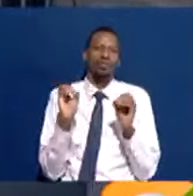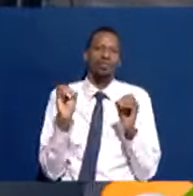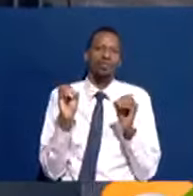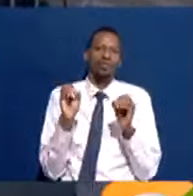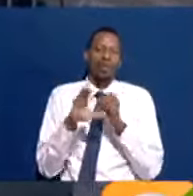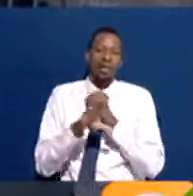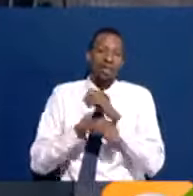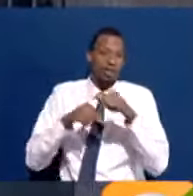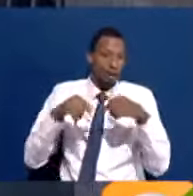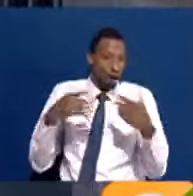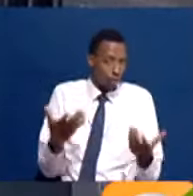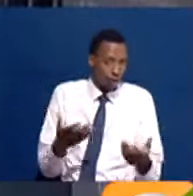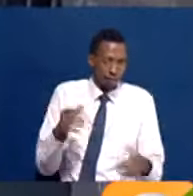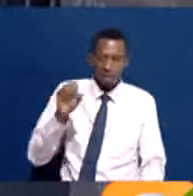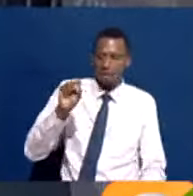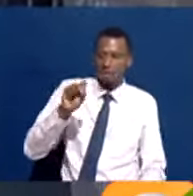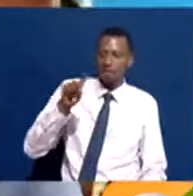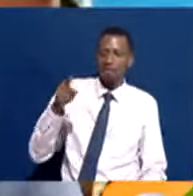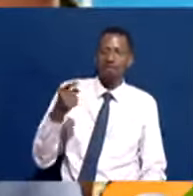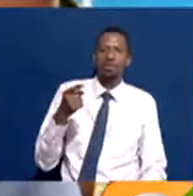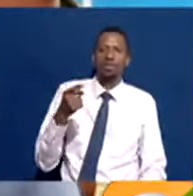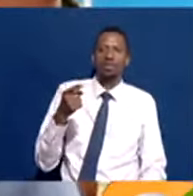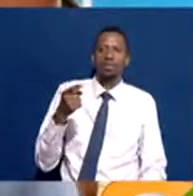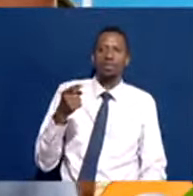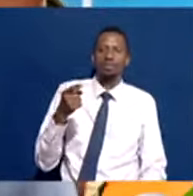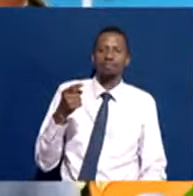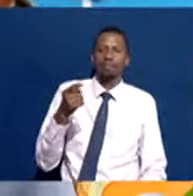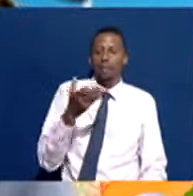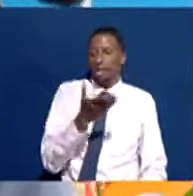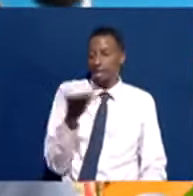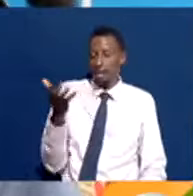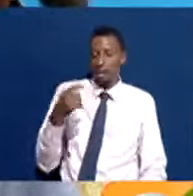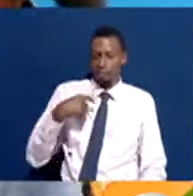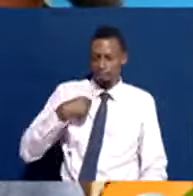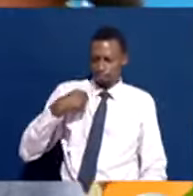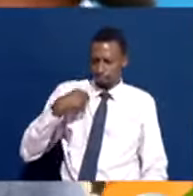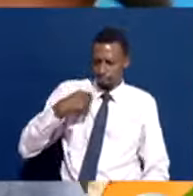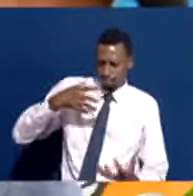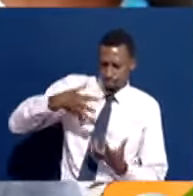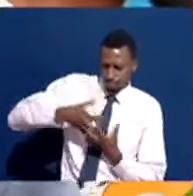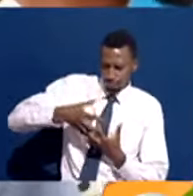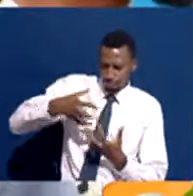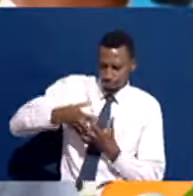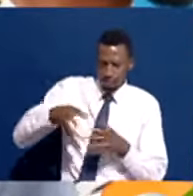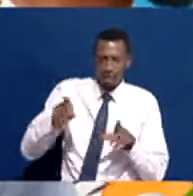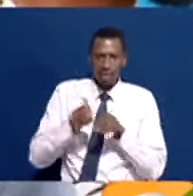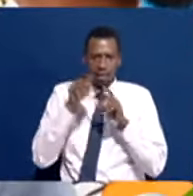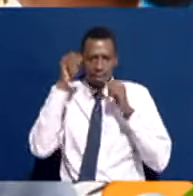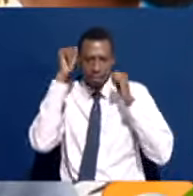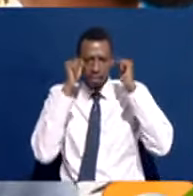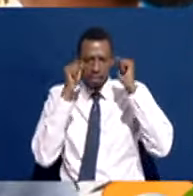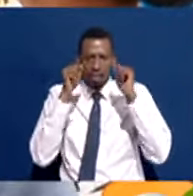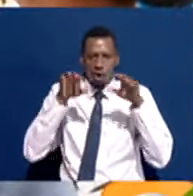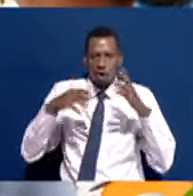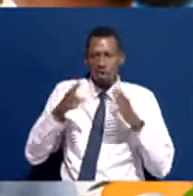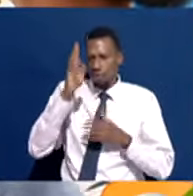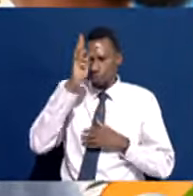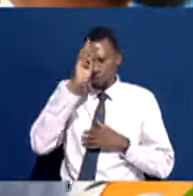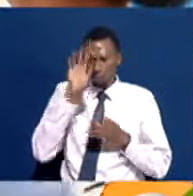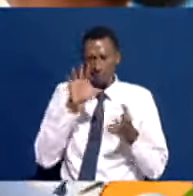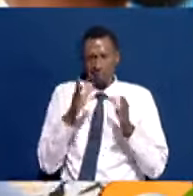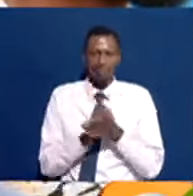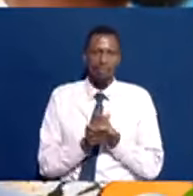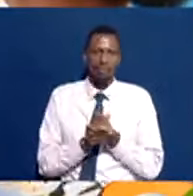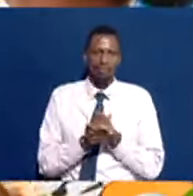away with 5,000 shillings in cash. Walikuwa wamevaa sare ya kijeshi, sema ni polisi,